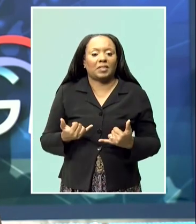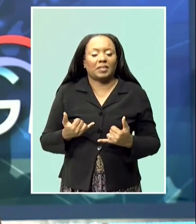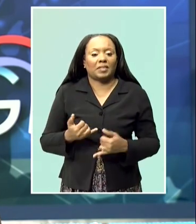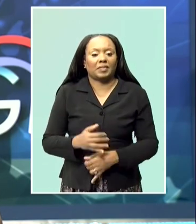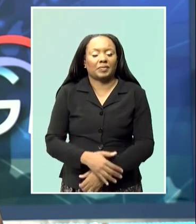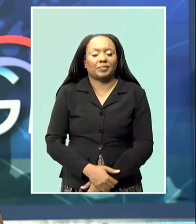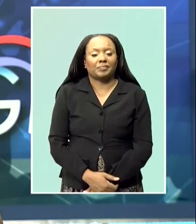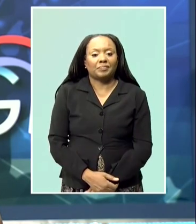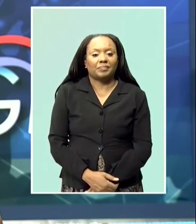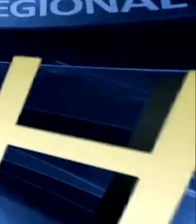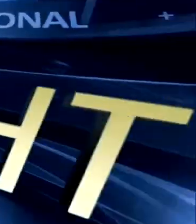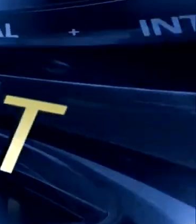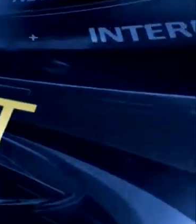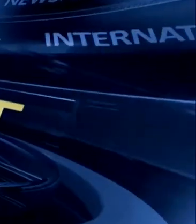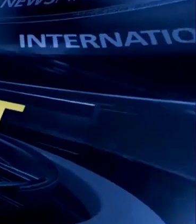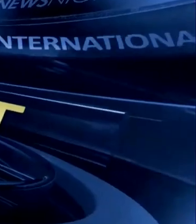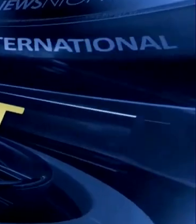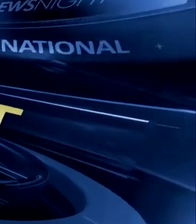workshop. Stay with us.